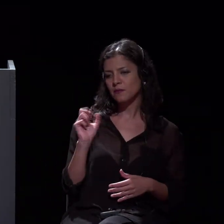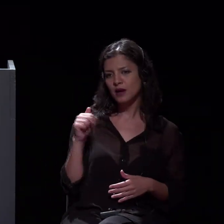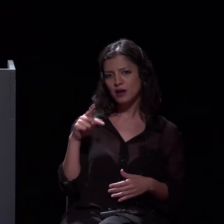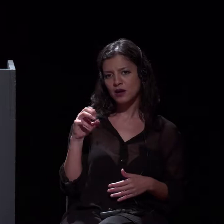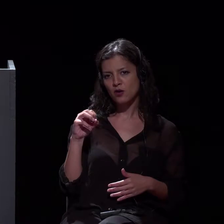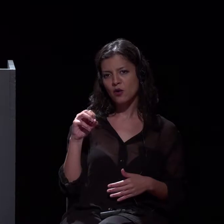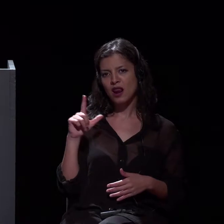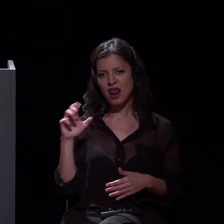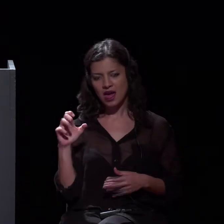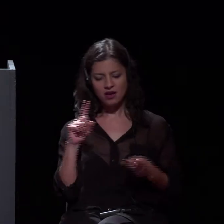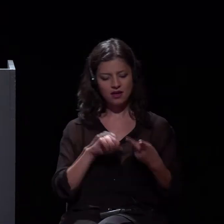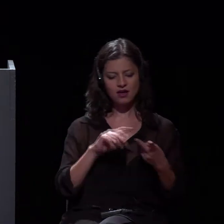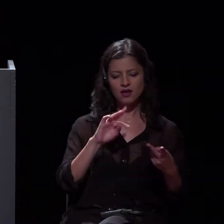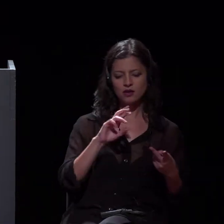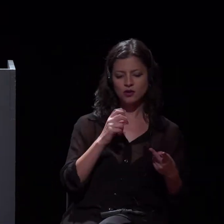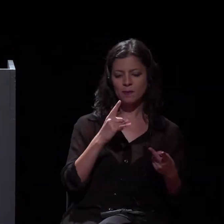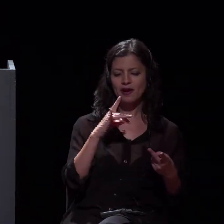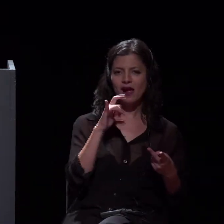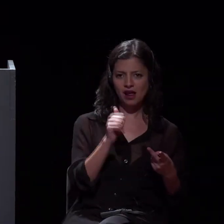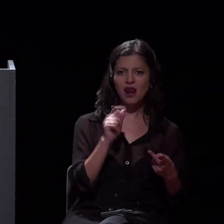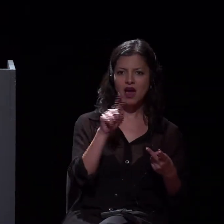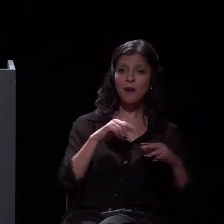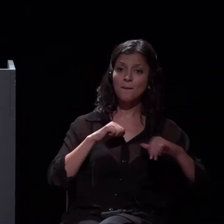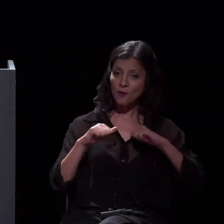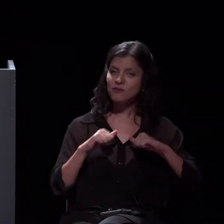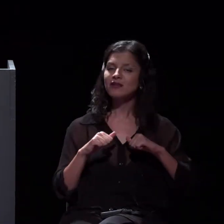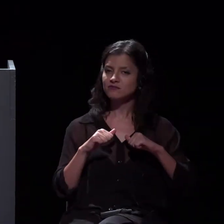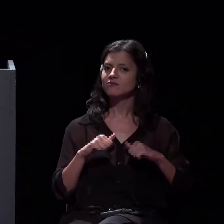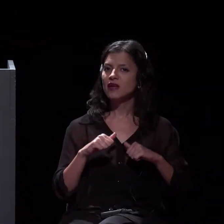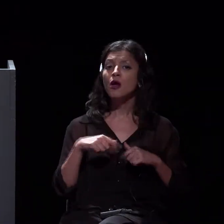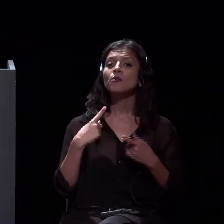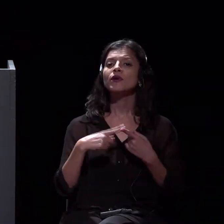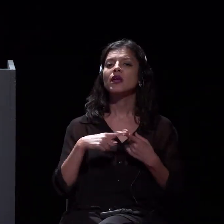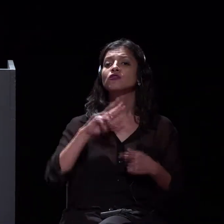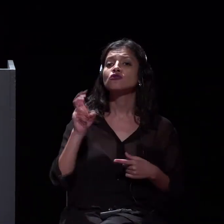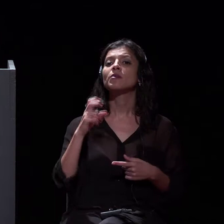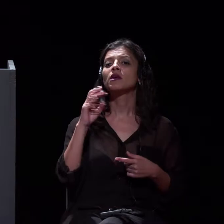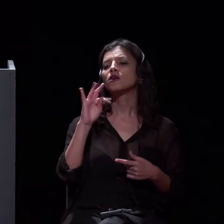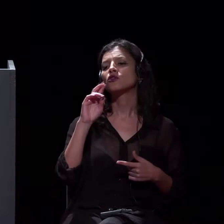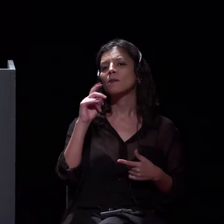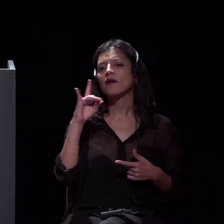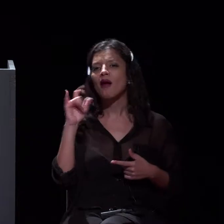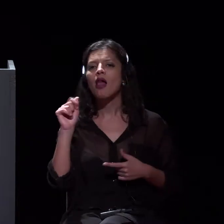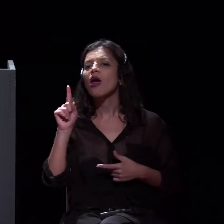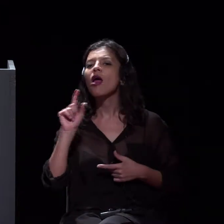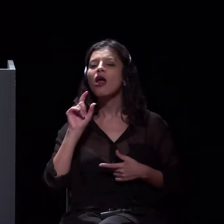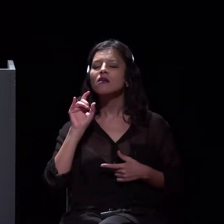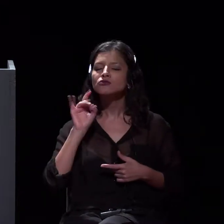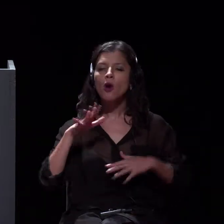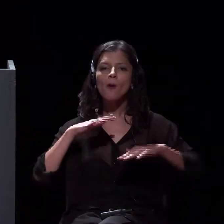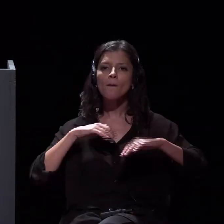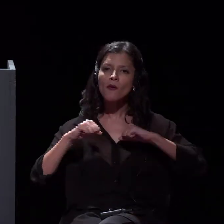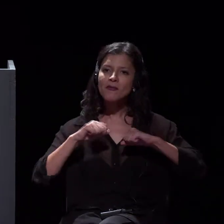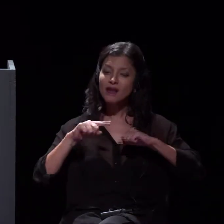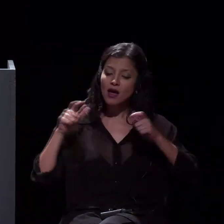in that sense, because once you enter Tropicalia, you're entering a place, not a spatial construction, which would